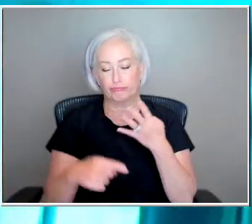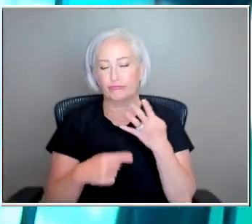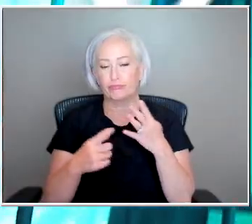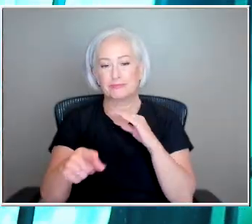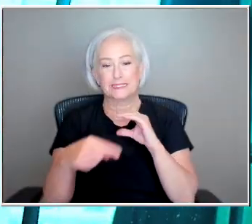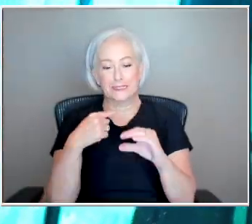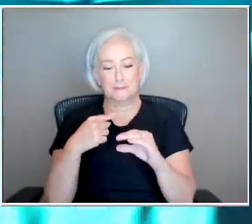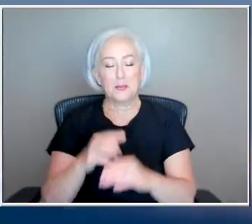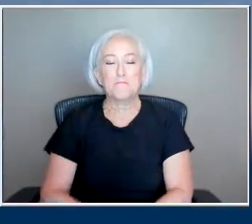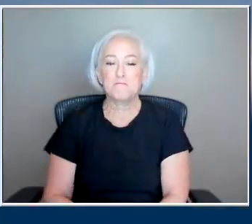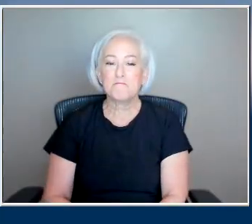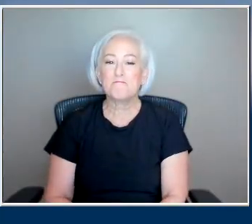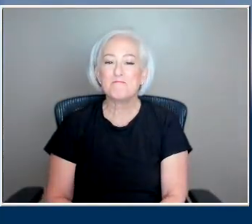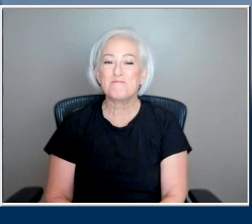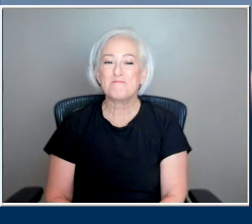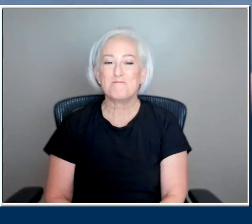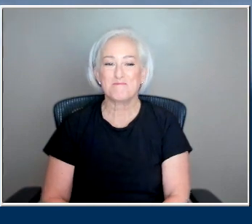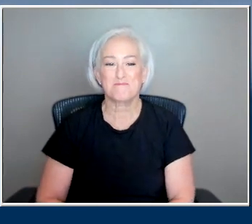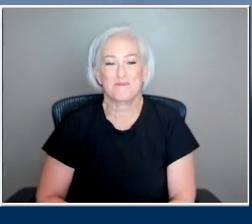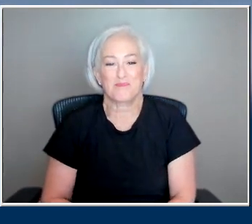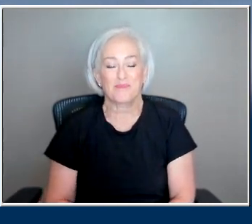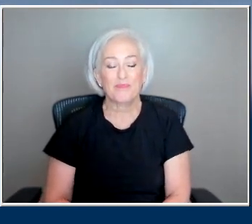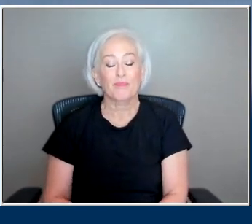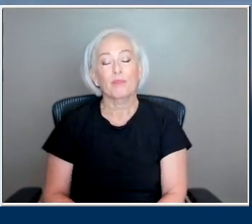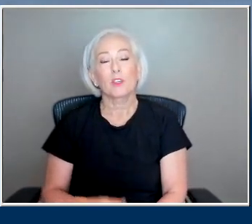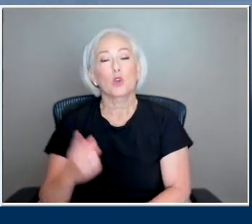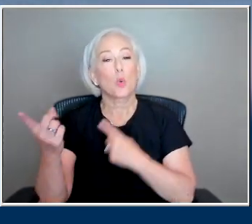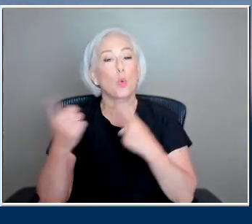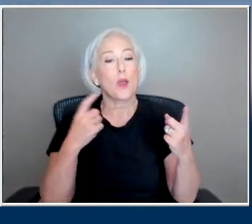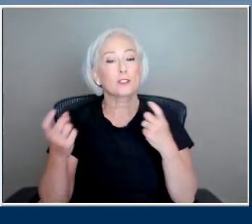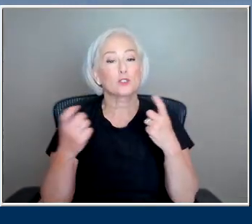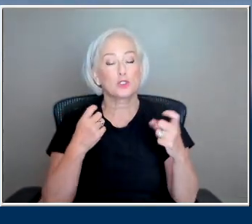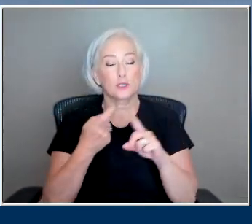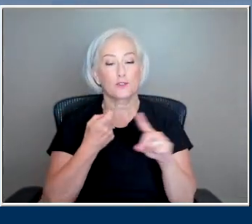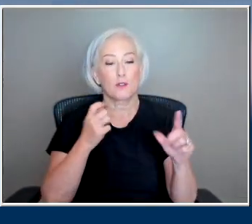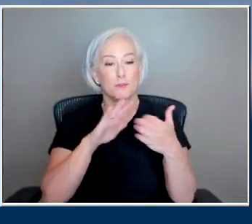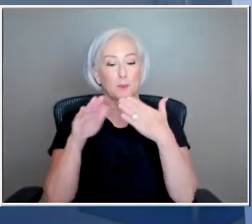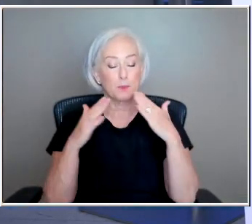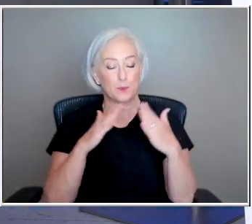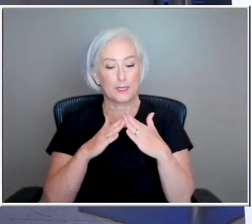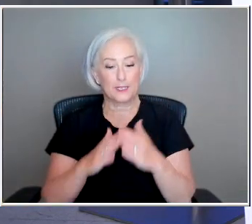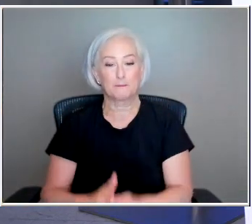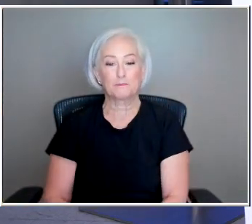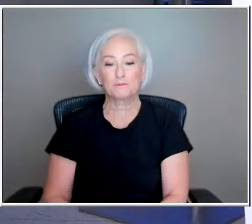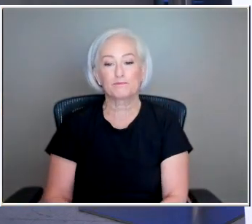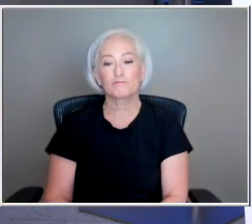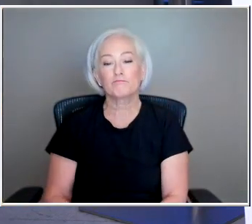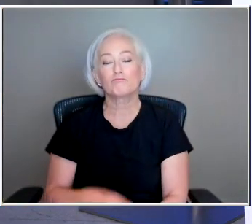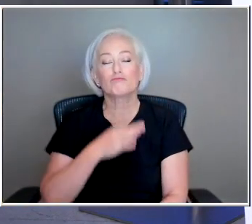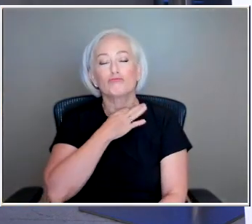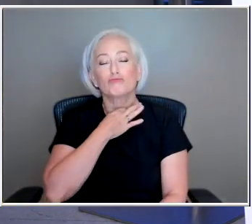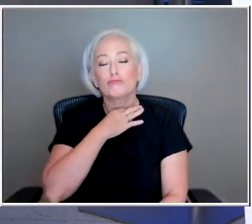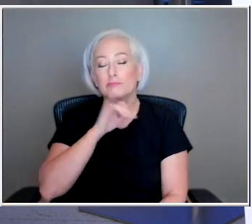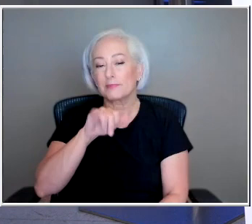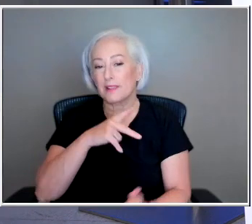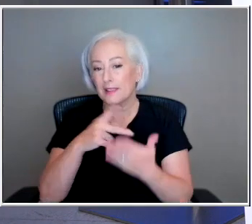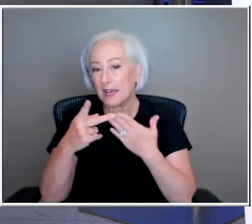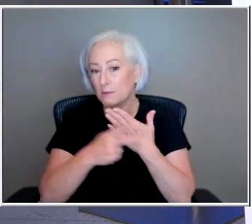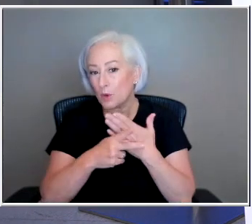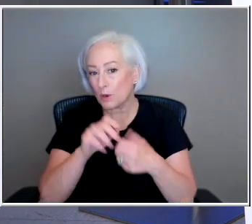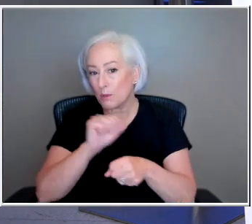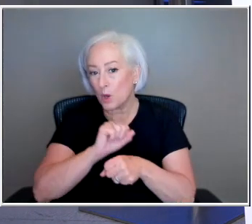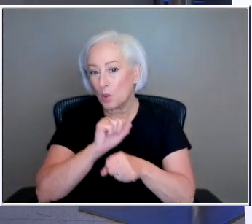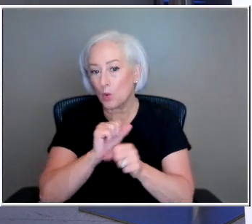our viewers. And Ruth Ellen wants to know, does this program, do they work with patients who may have